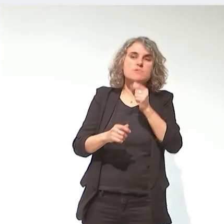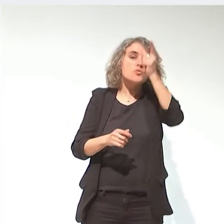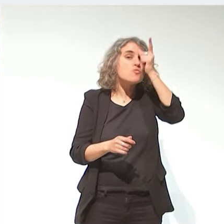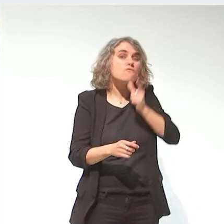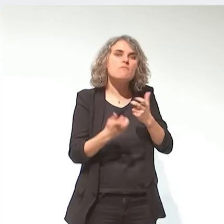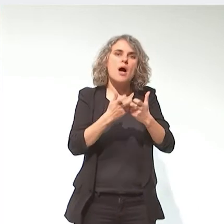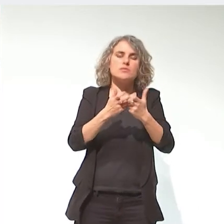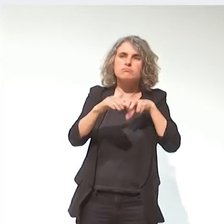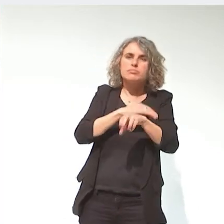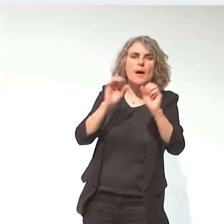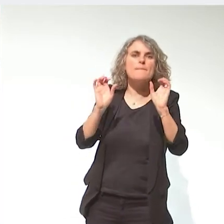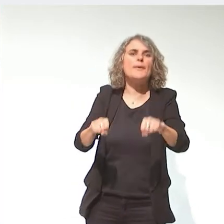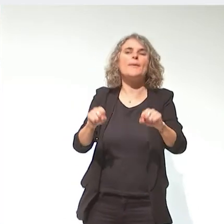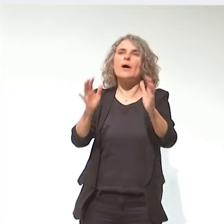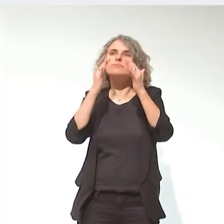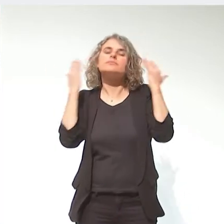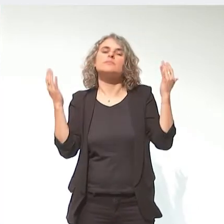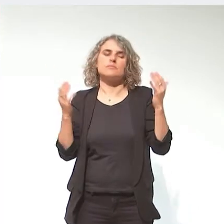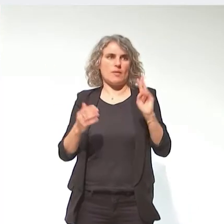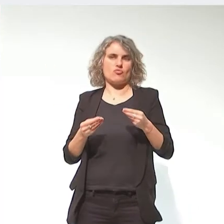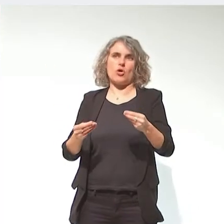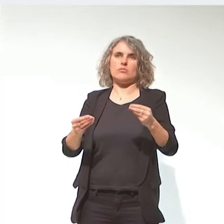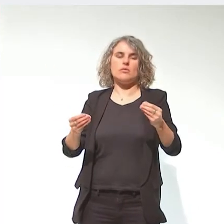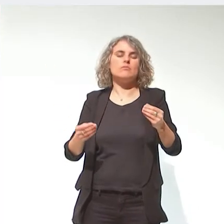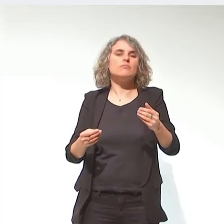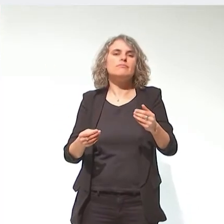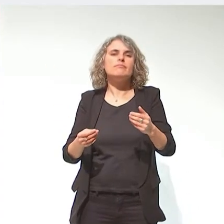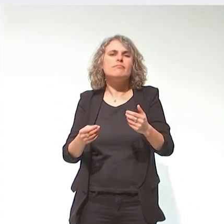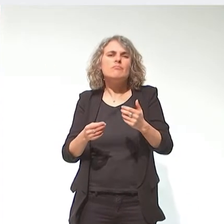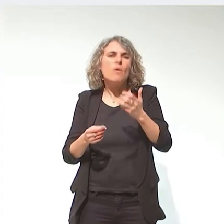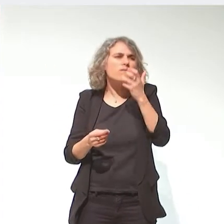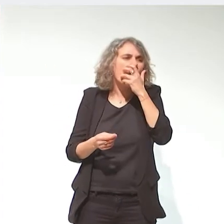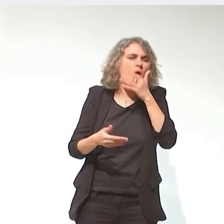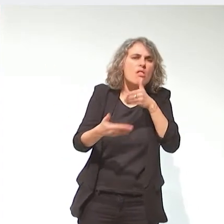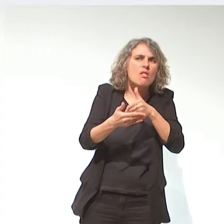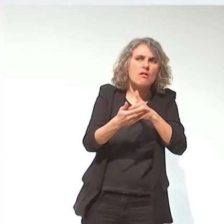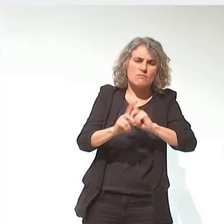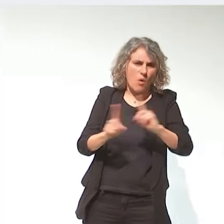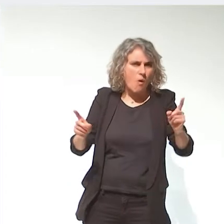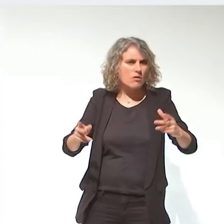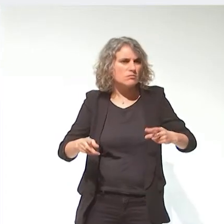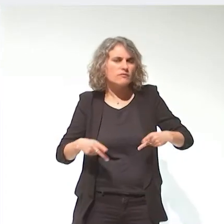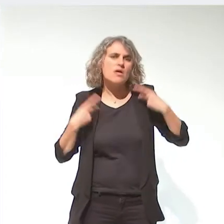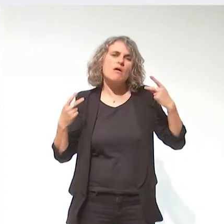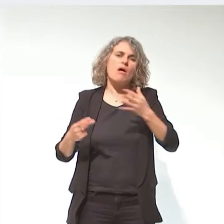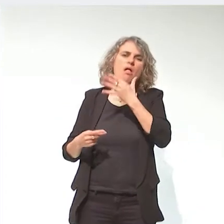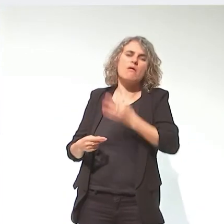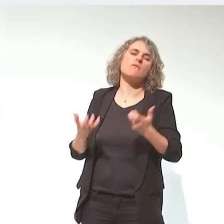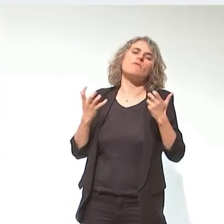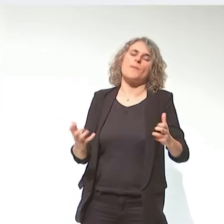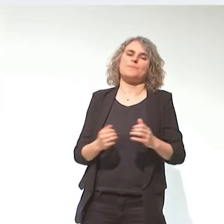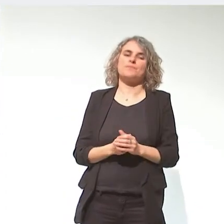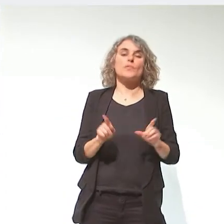has terrible disabilities should be able to visit the Louvre and shouldn't see it as a desperate